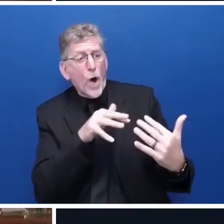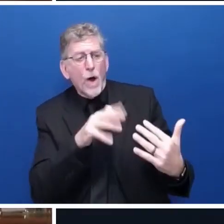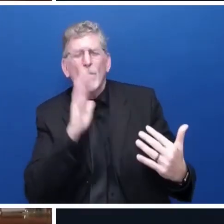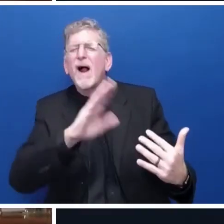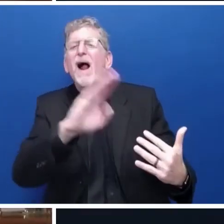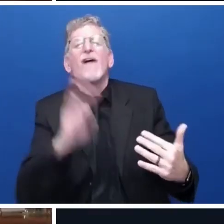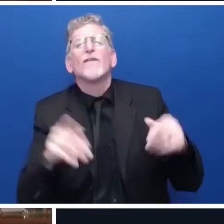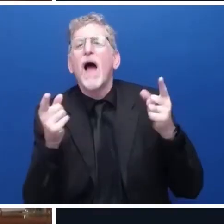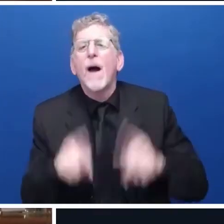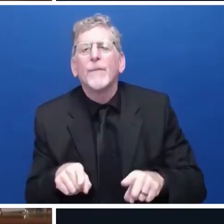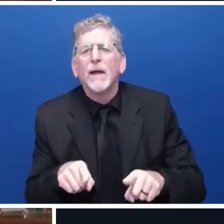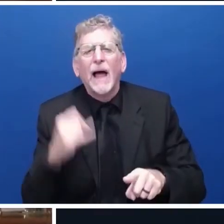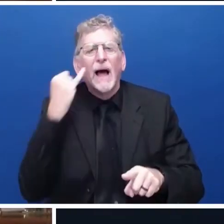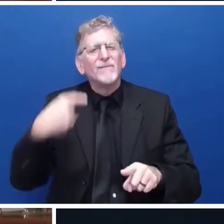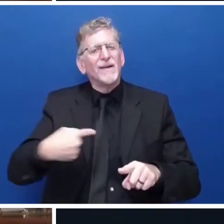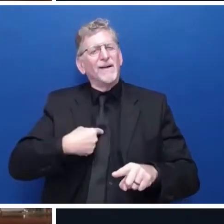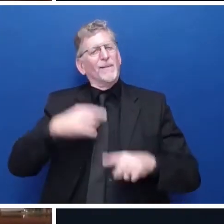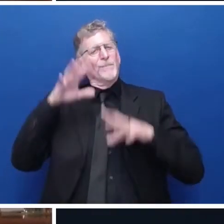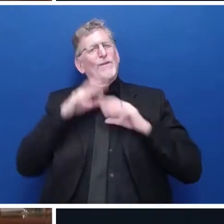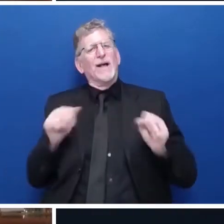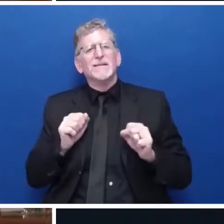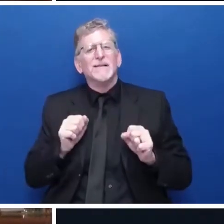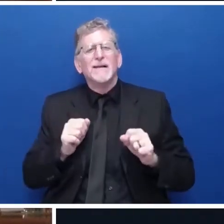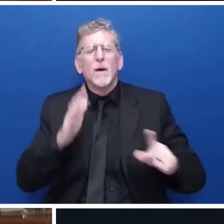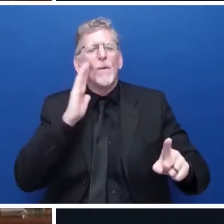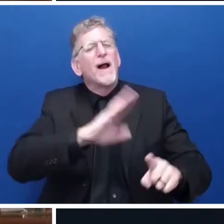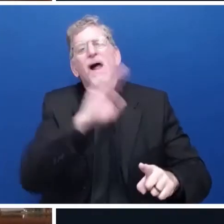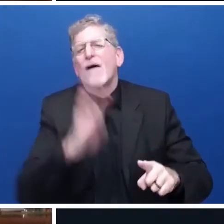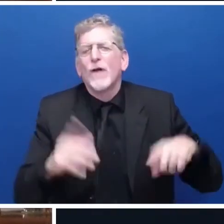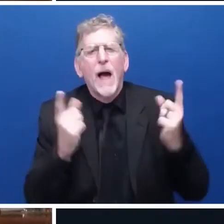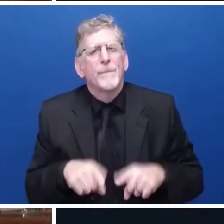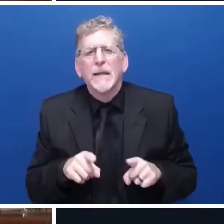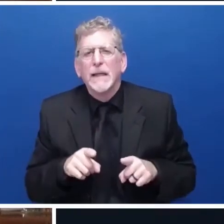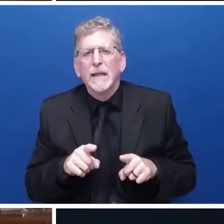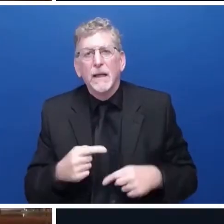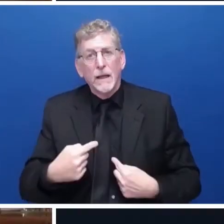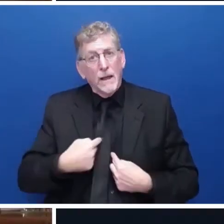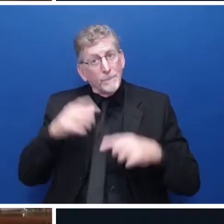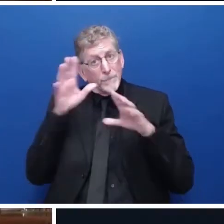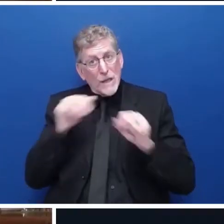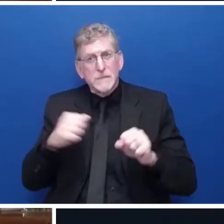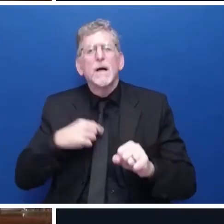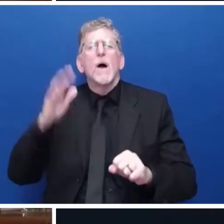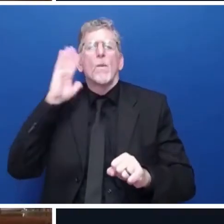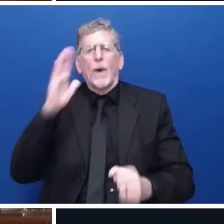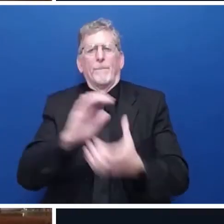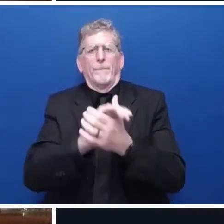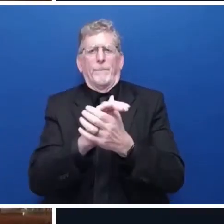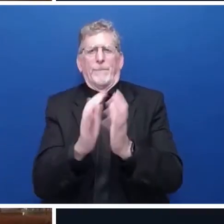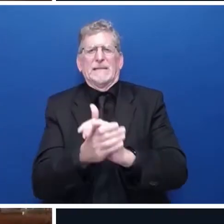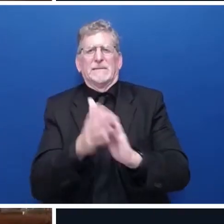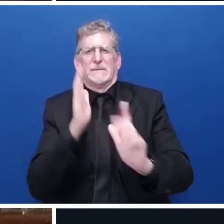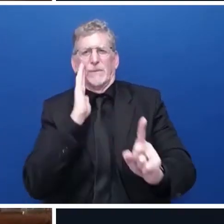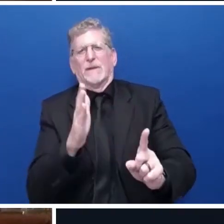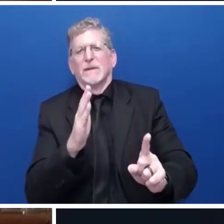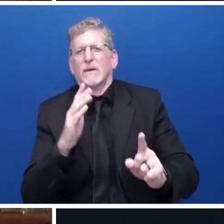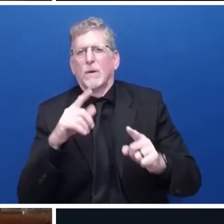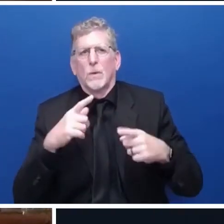happened. As president, I will make peace wherever I can, but I will never hesitate to confront threats to